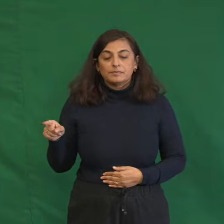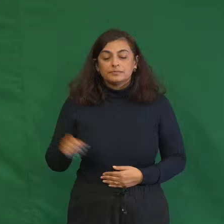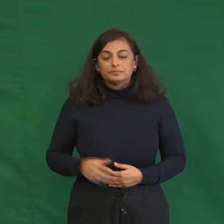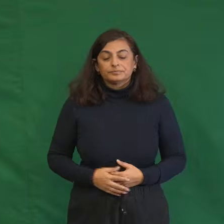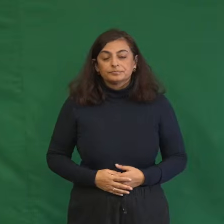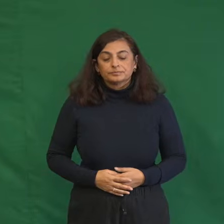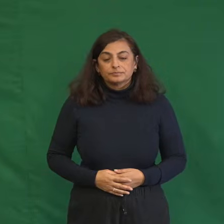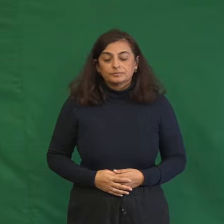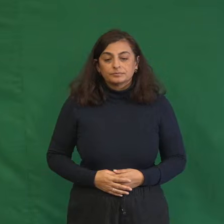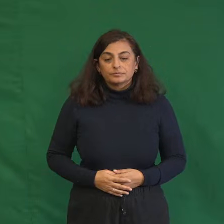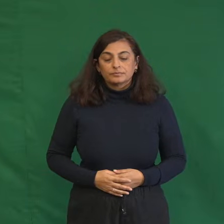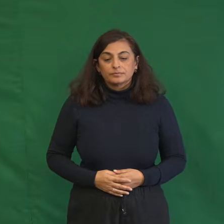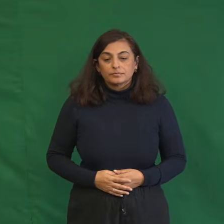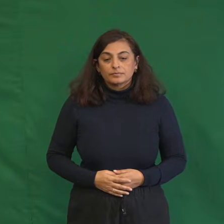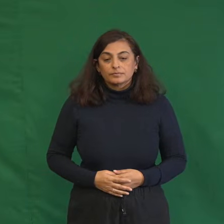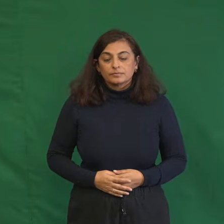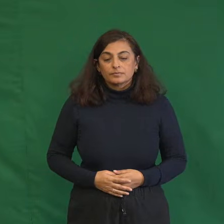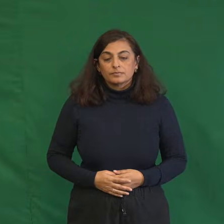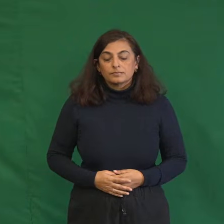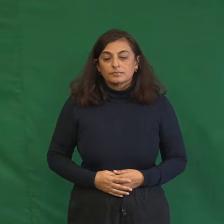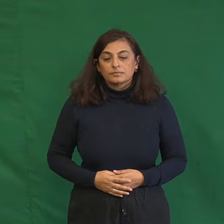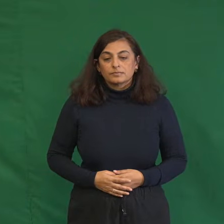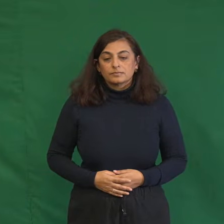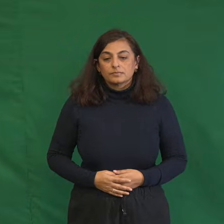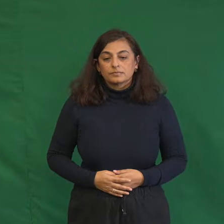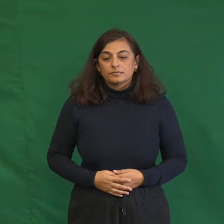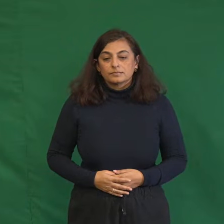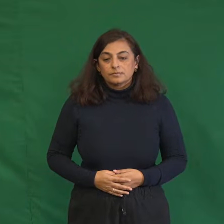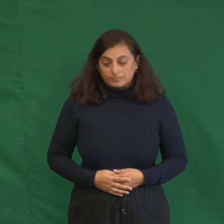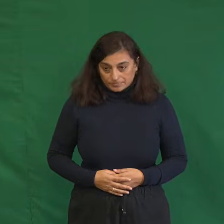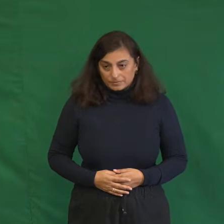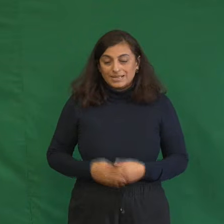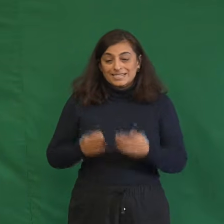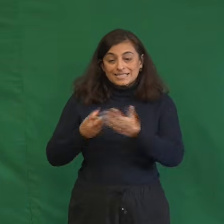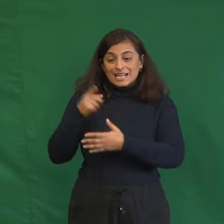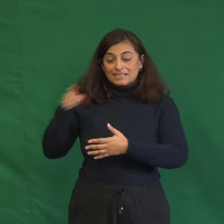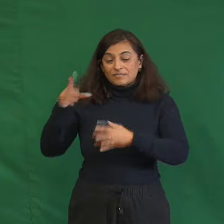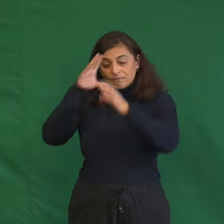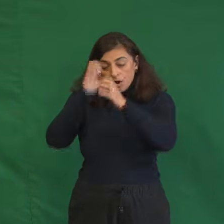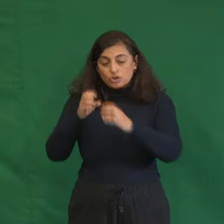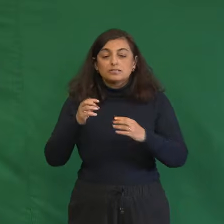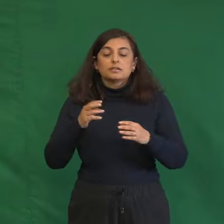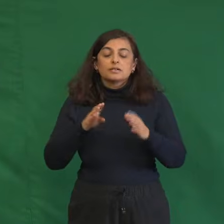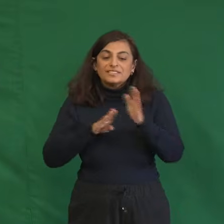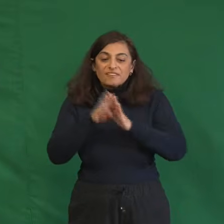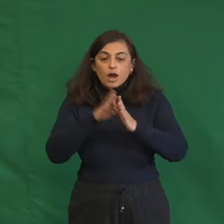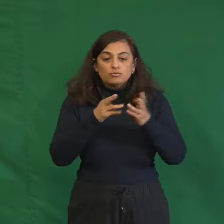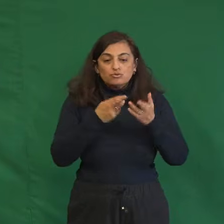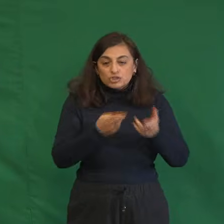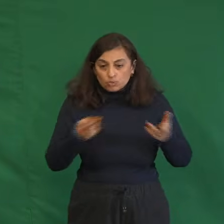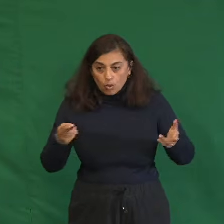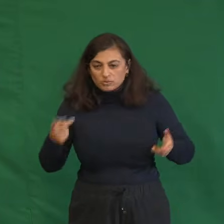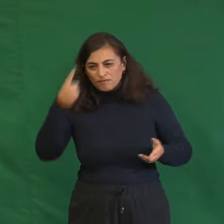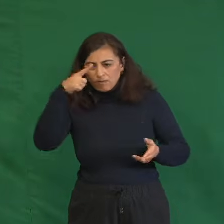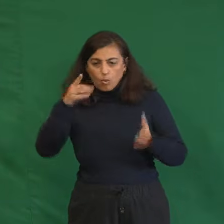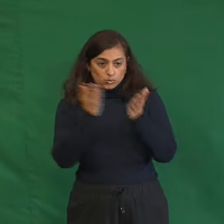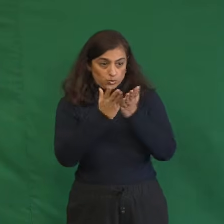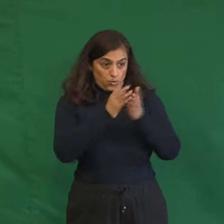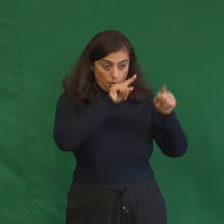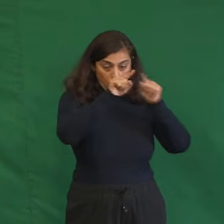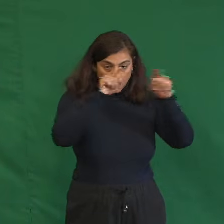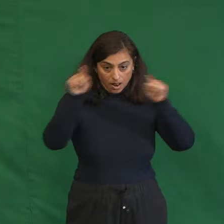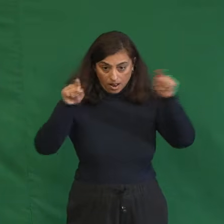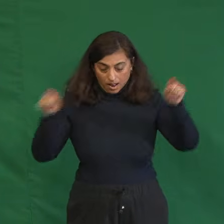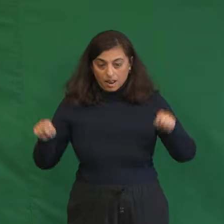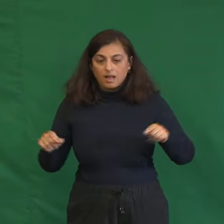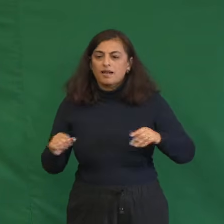SLED focuses on the development of resources and LTSM materials for schools. Our primary focus has been the foundation phase, and